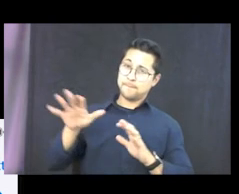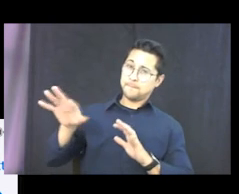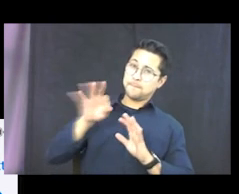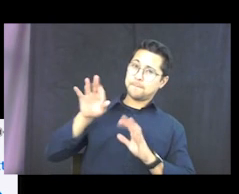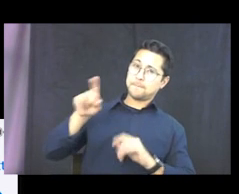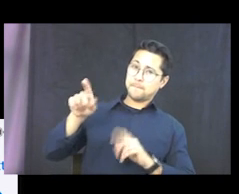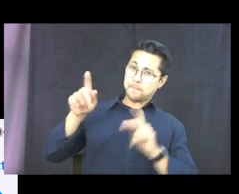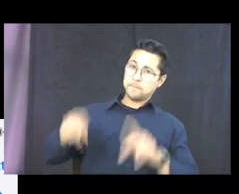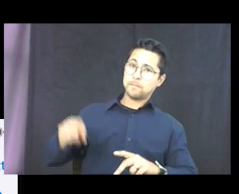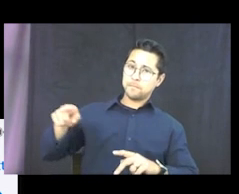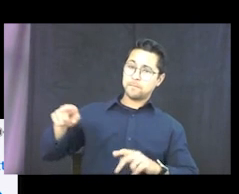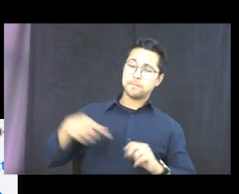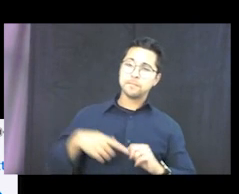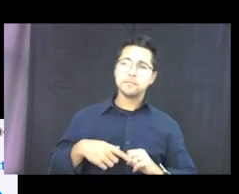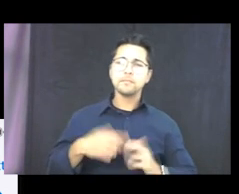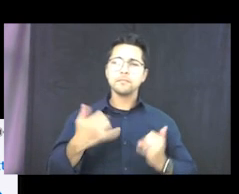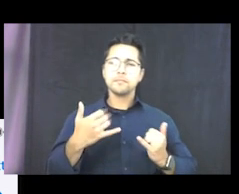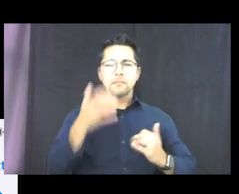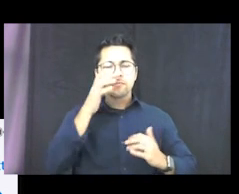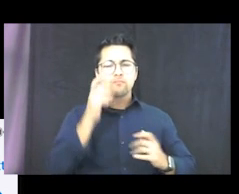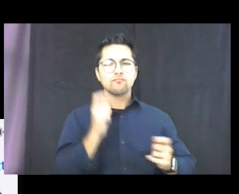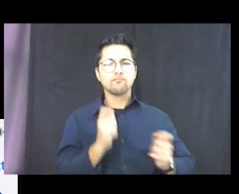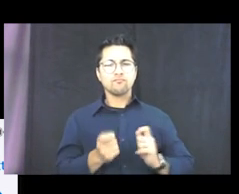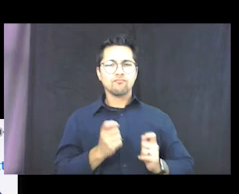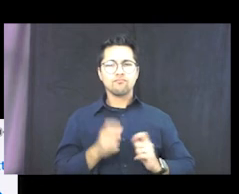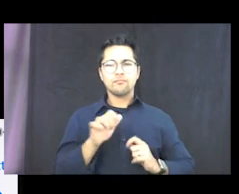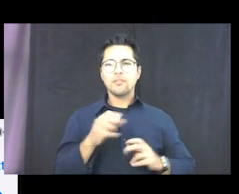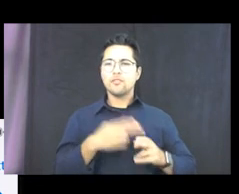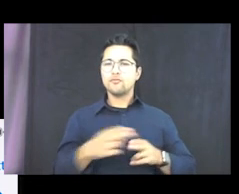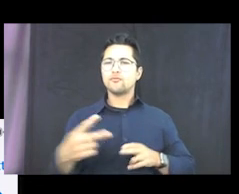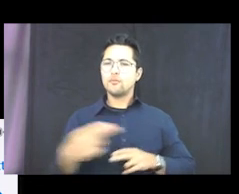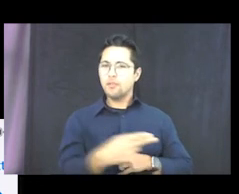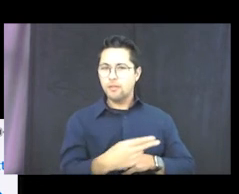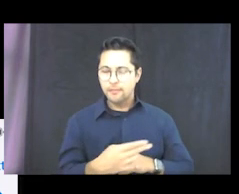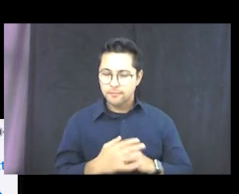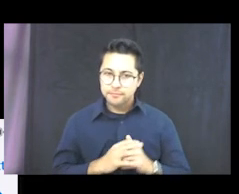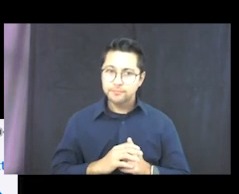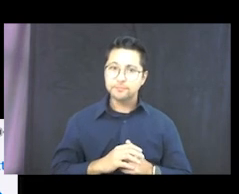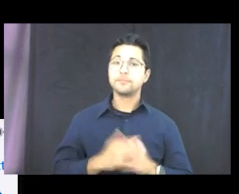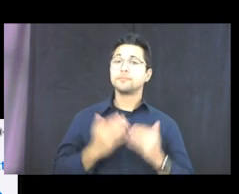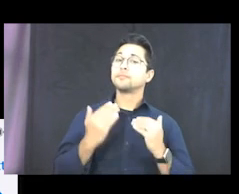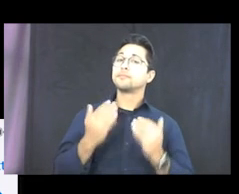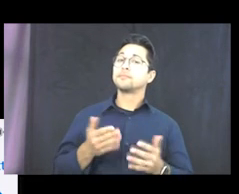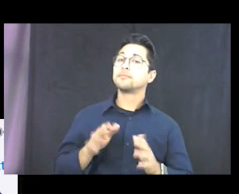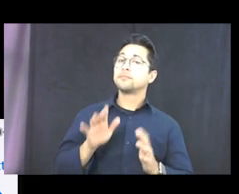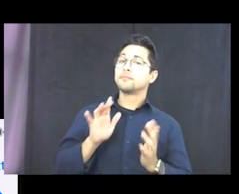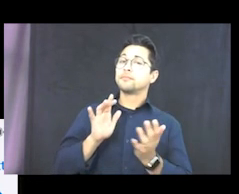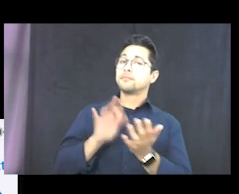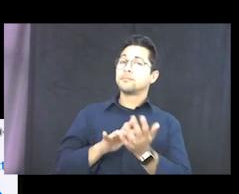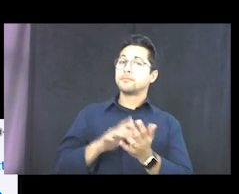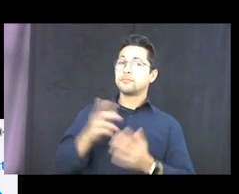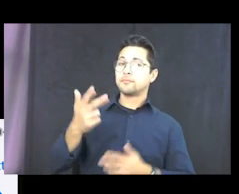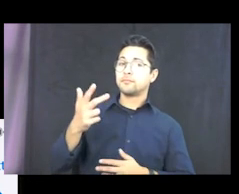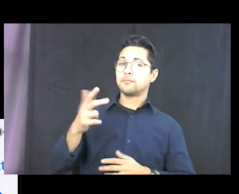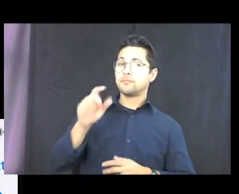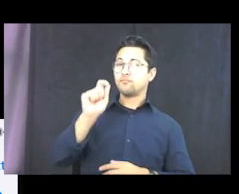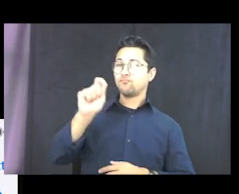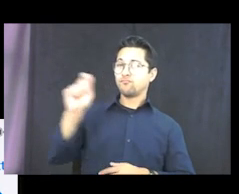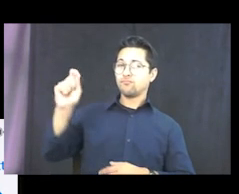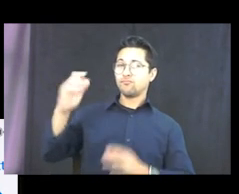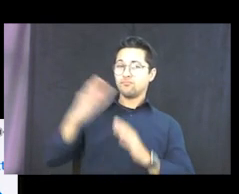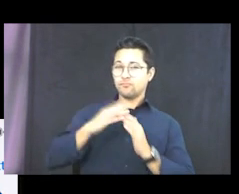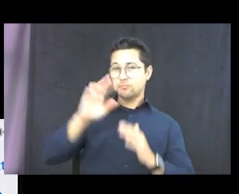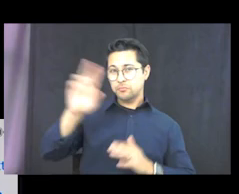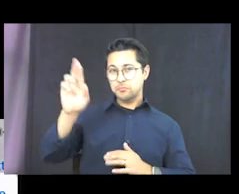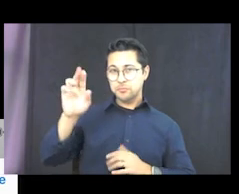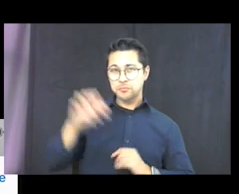your desired contact, we're now going to customize this shortcut even more. Go ahead and select the 3 dots located in the top